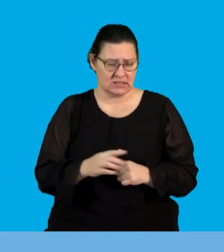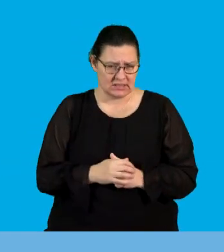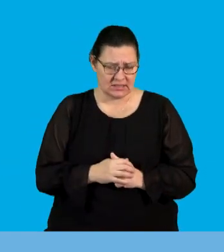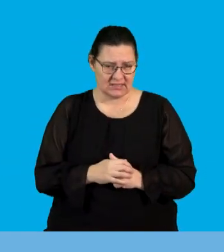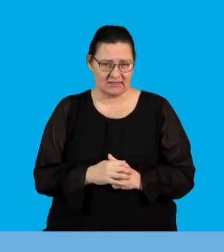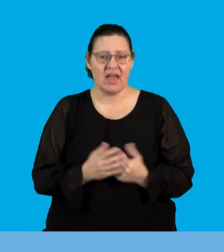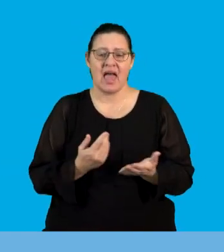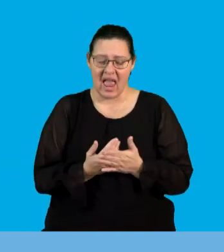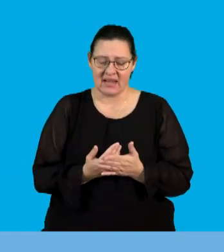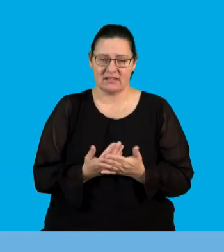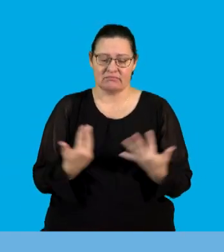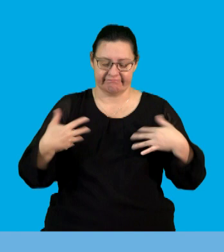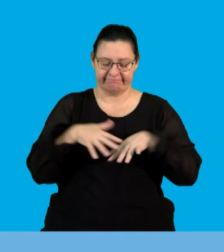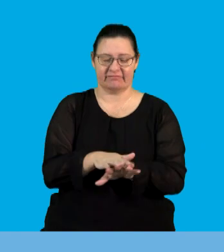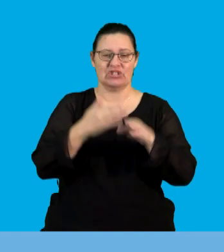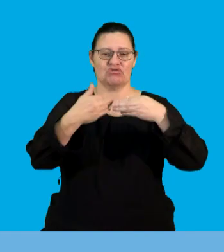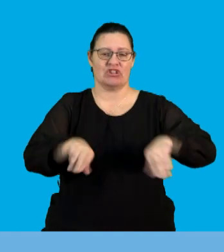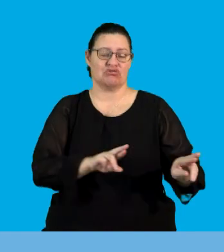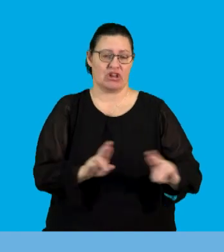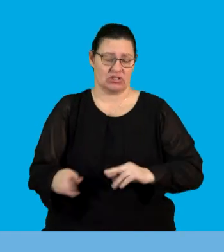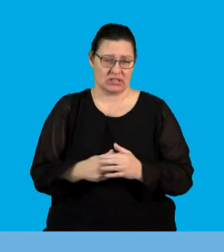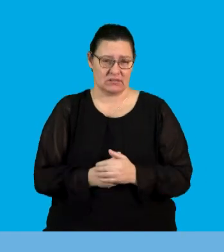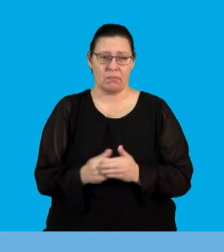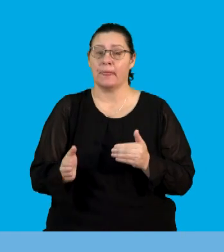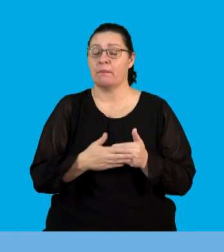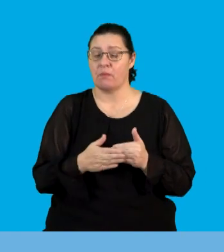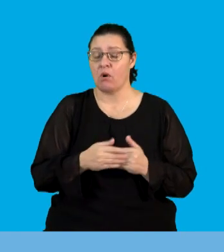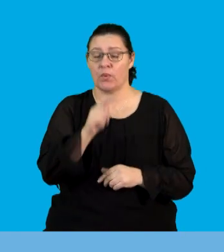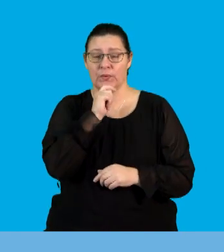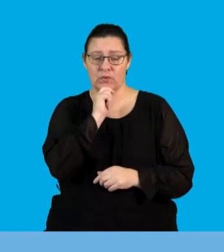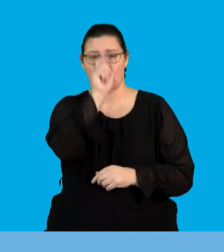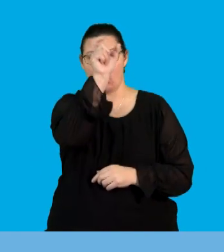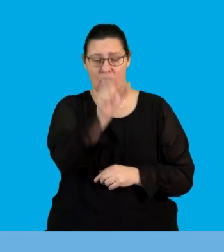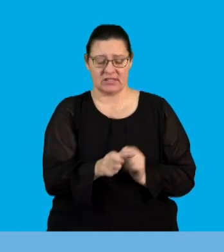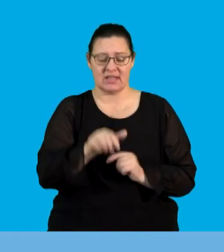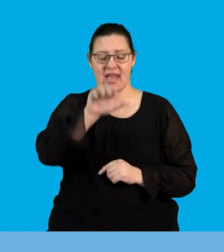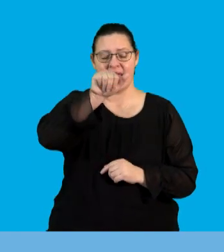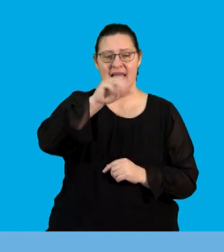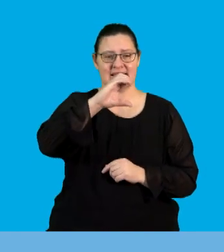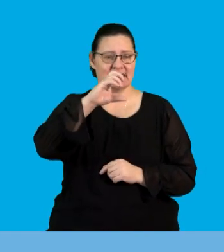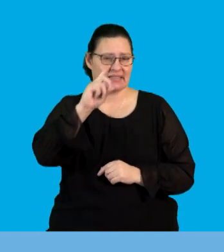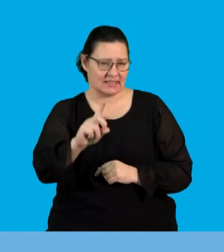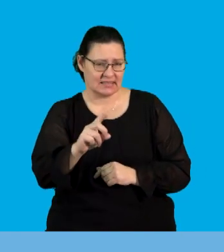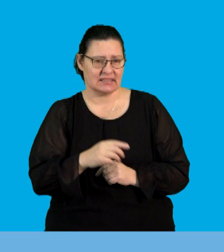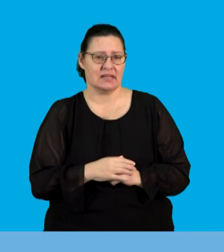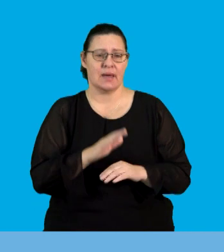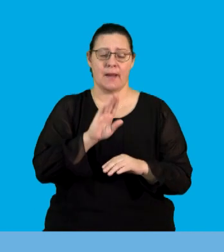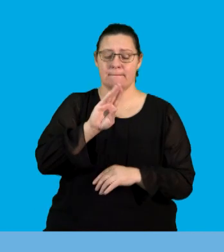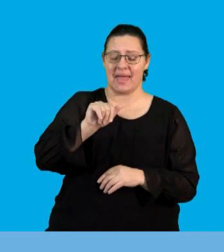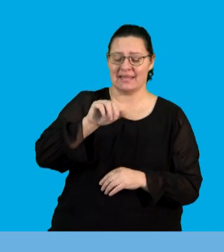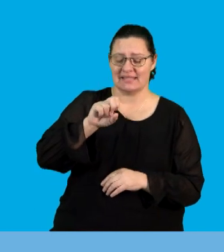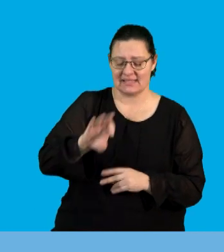acid-base reactions and the neutralization reaction. Furthermore, we also used words such as